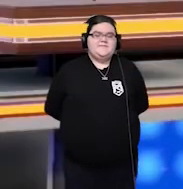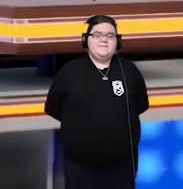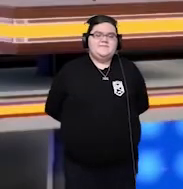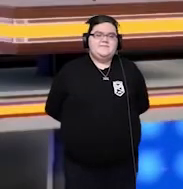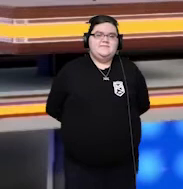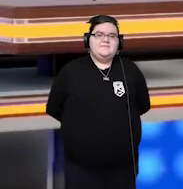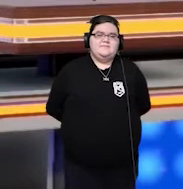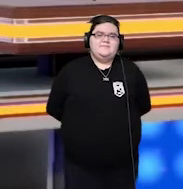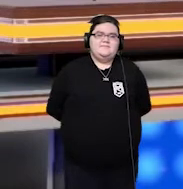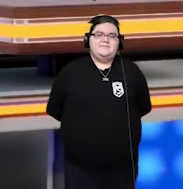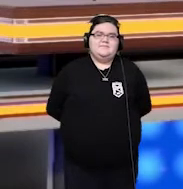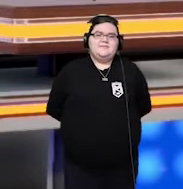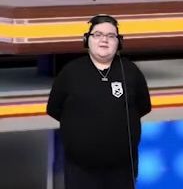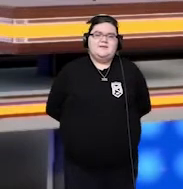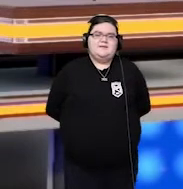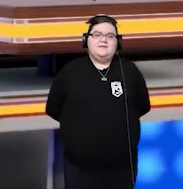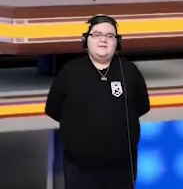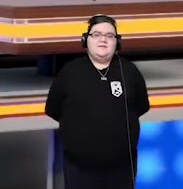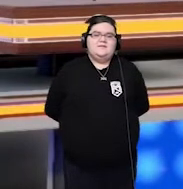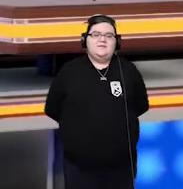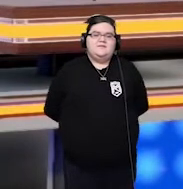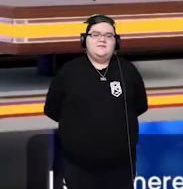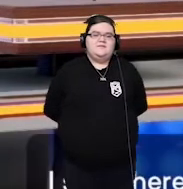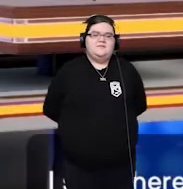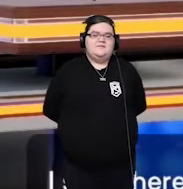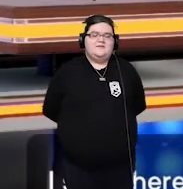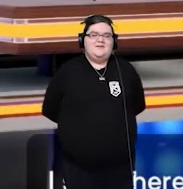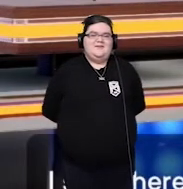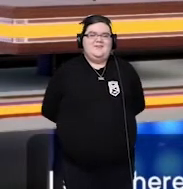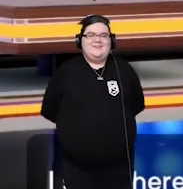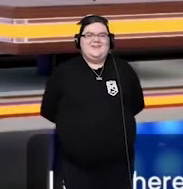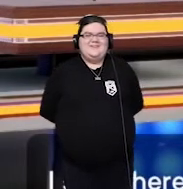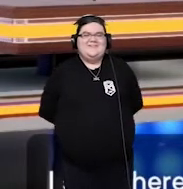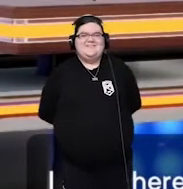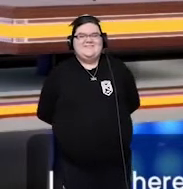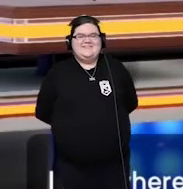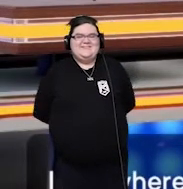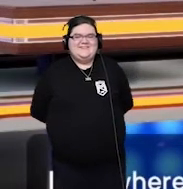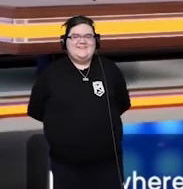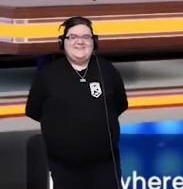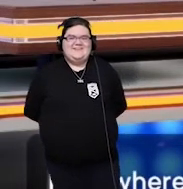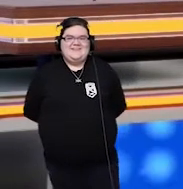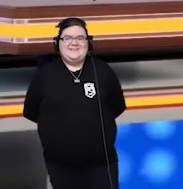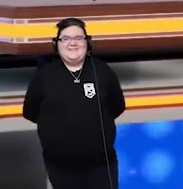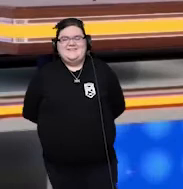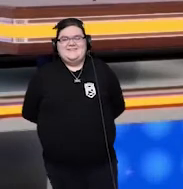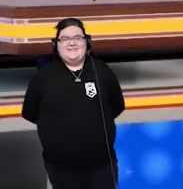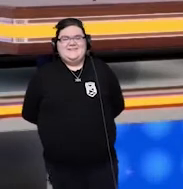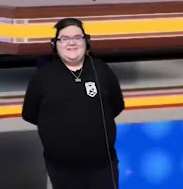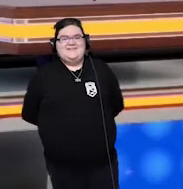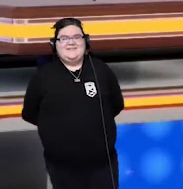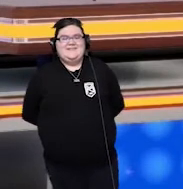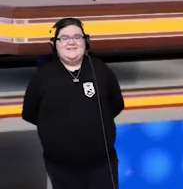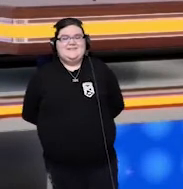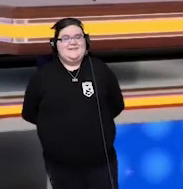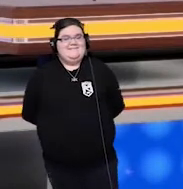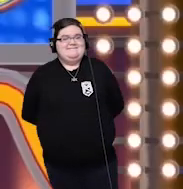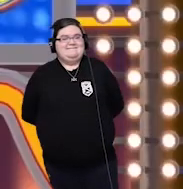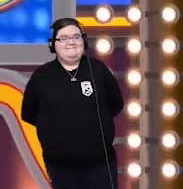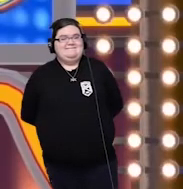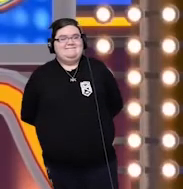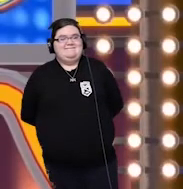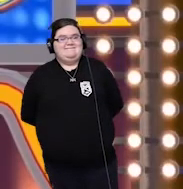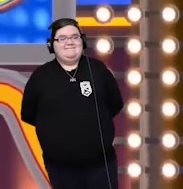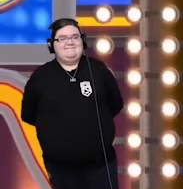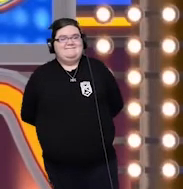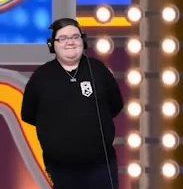Yeah. Come on. Oh, he don't look happy. I see where you're going. You don't. Oh no. He's fuming, bro. Is it there?